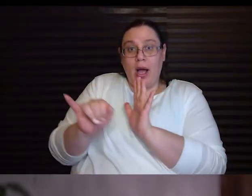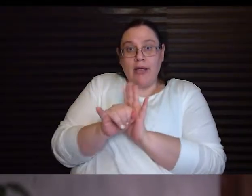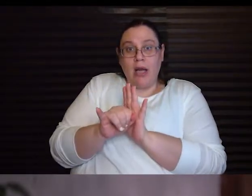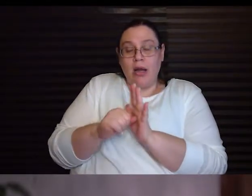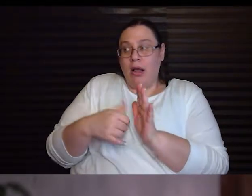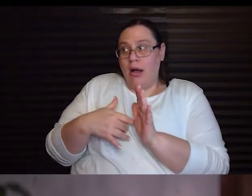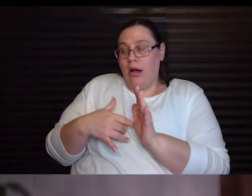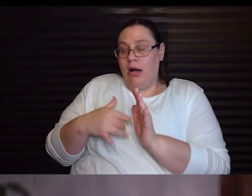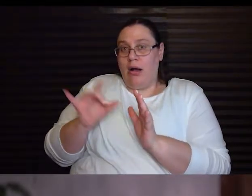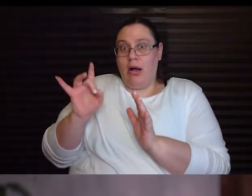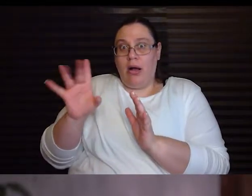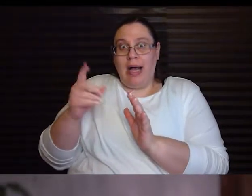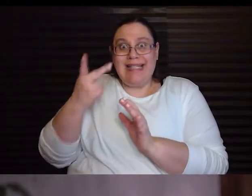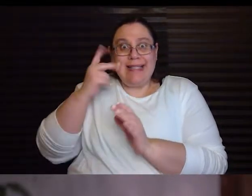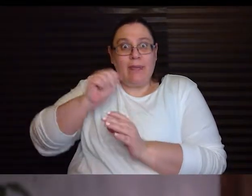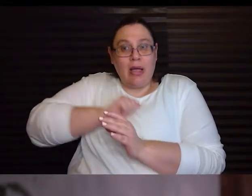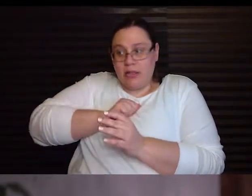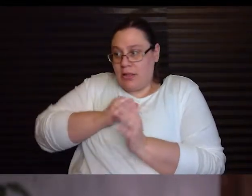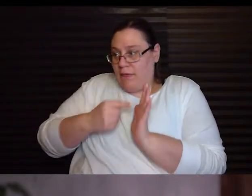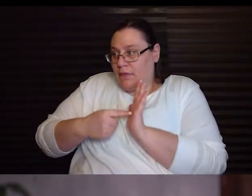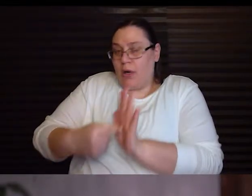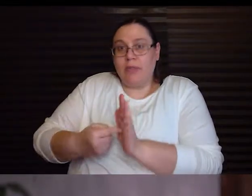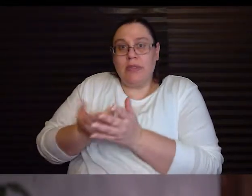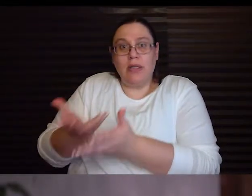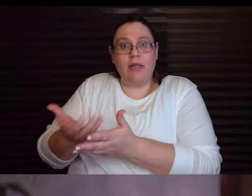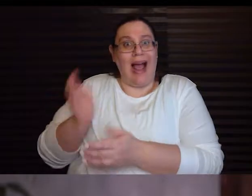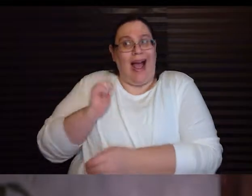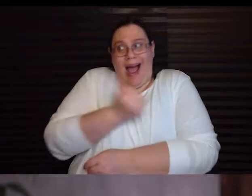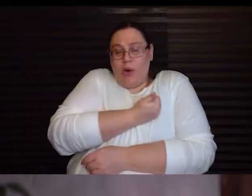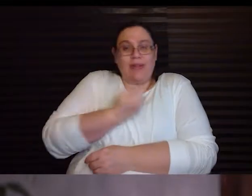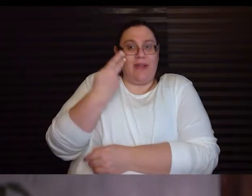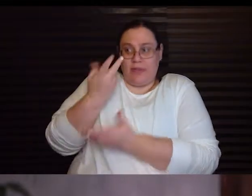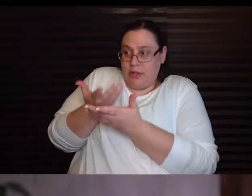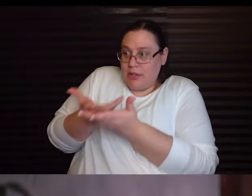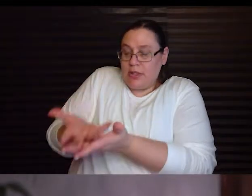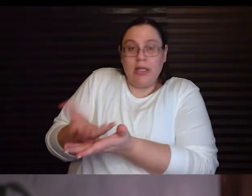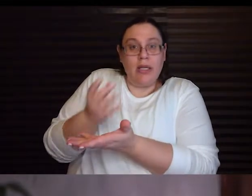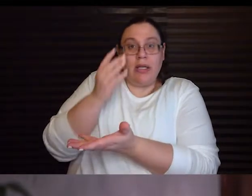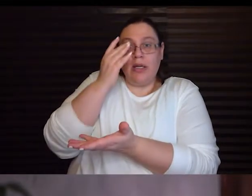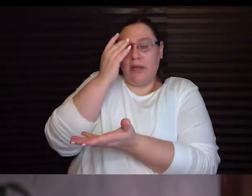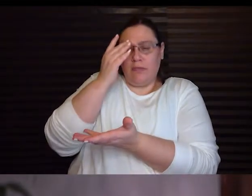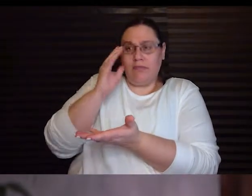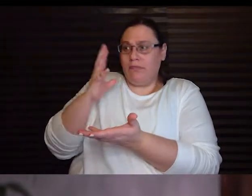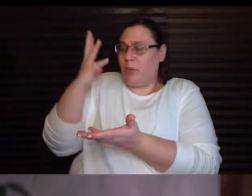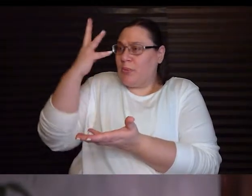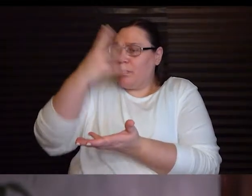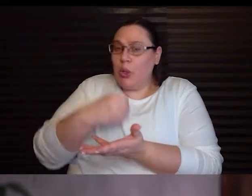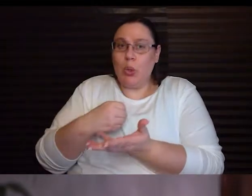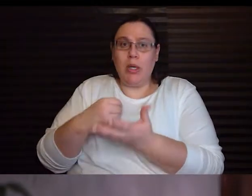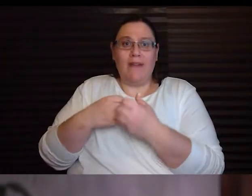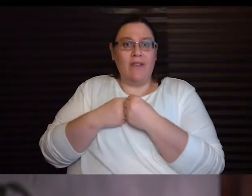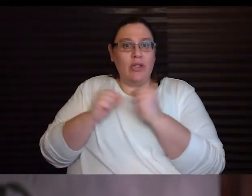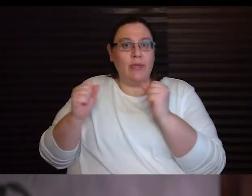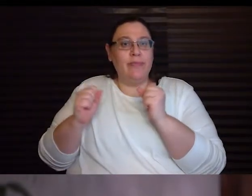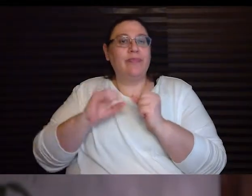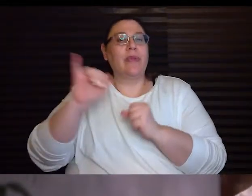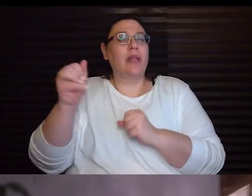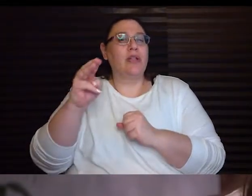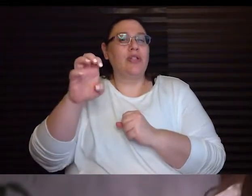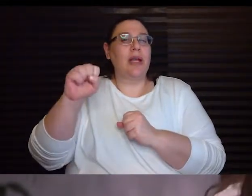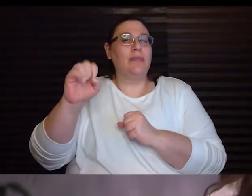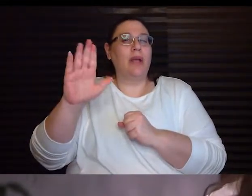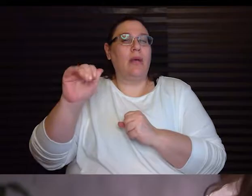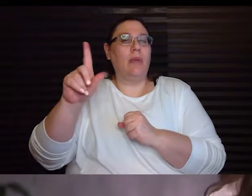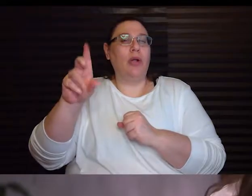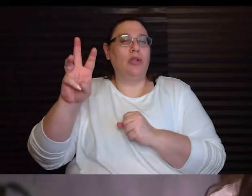given a chance to see themselves, ourselves, in all of their beauty and vulnerability. Listen to what James